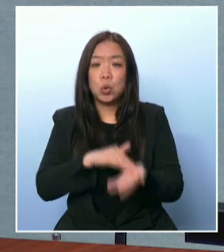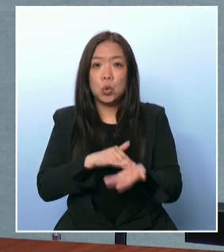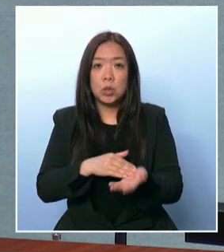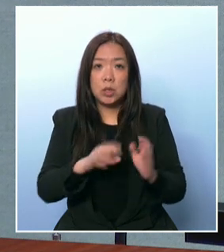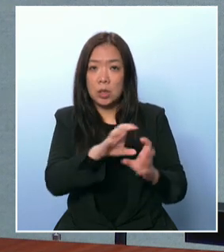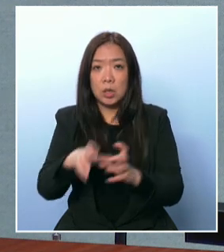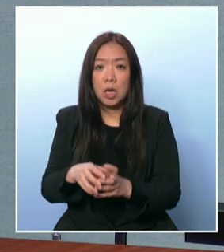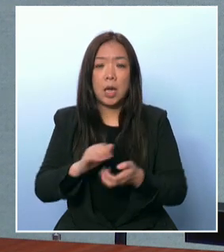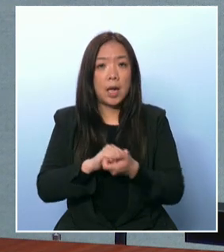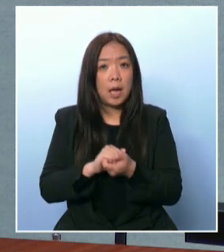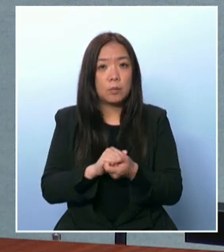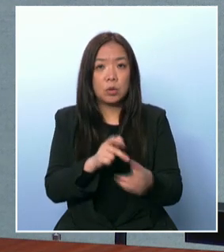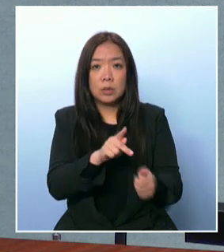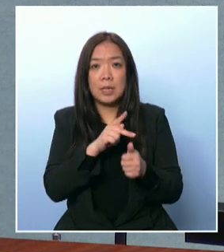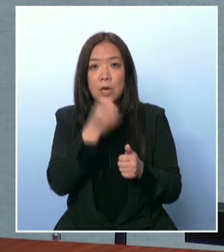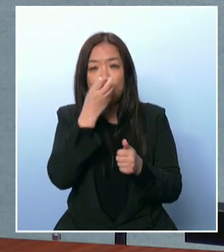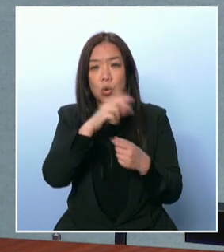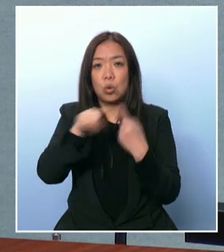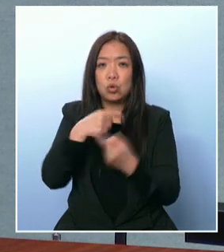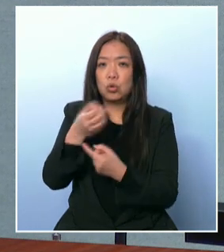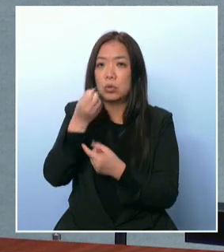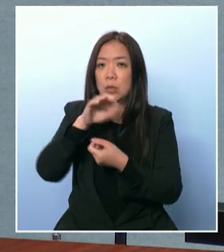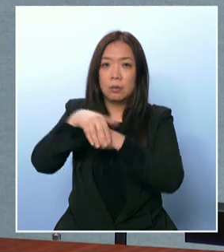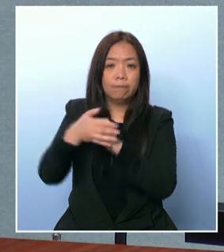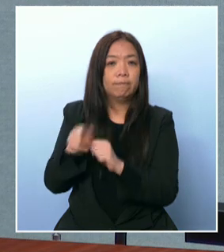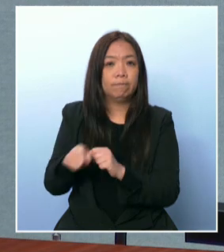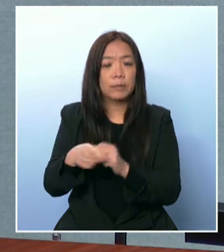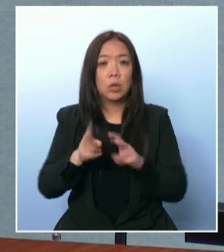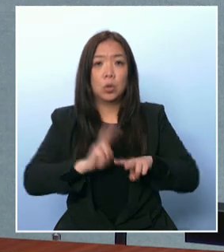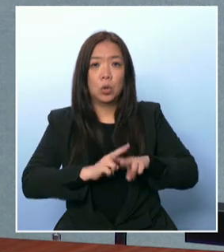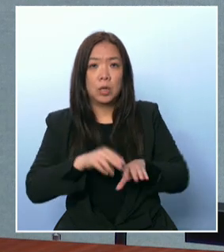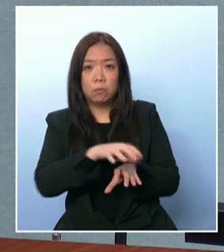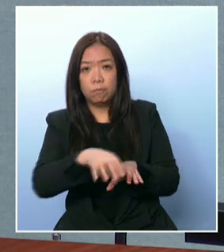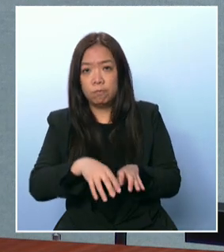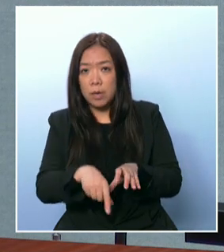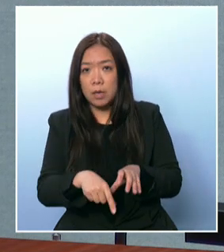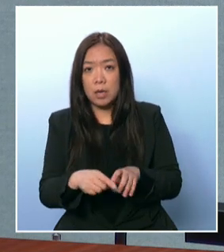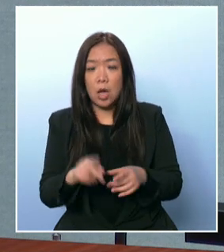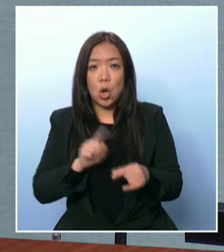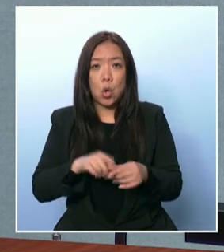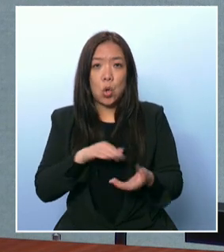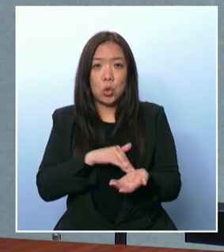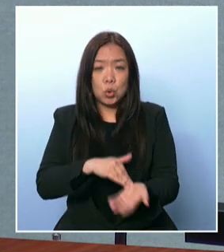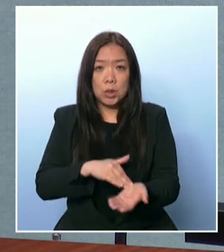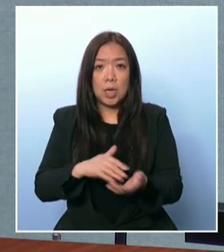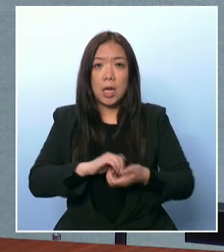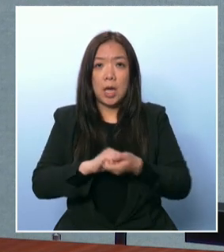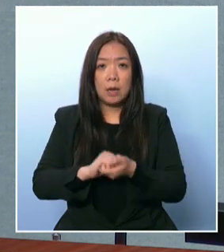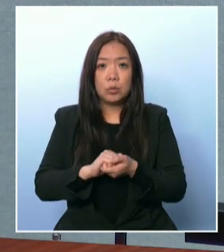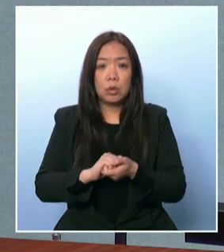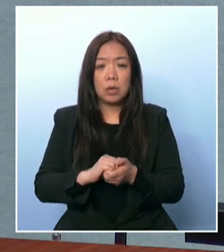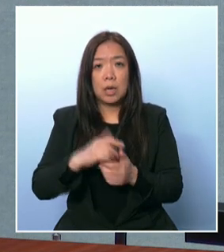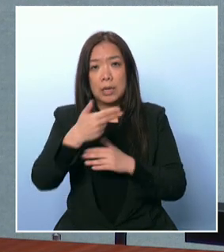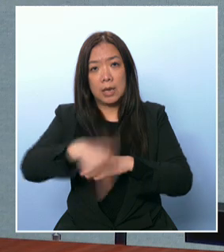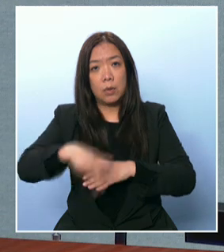happening in these provinces, and many of which would like to use Hong Kong as a platform to go global. So in terms of collaboration